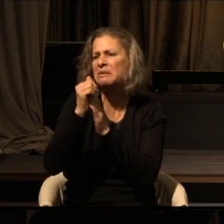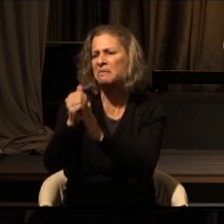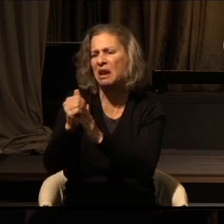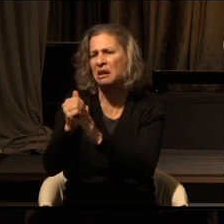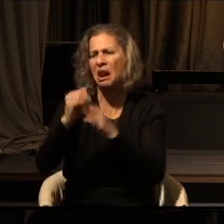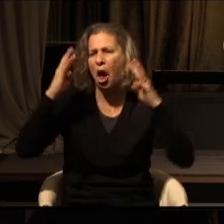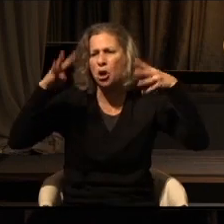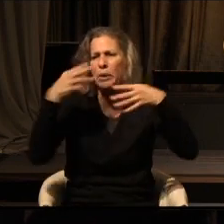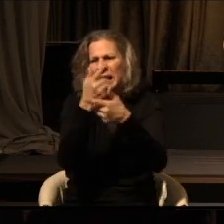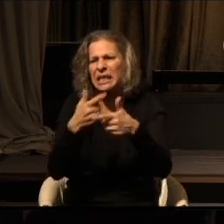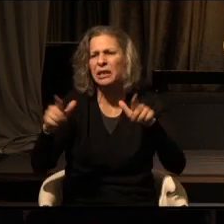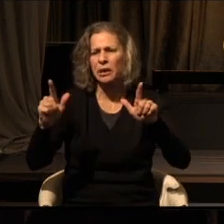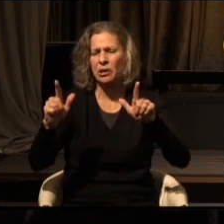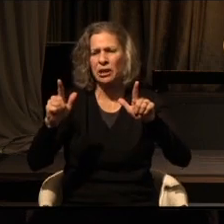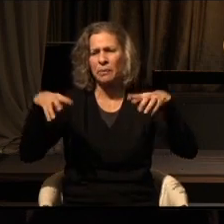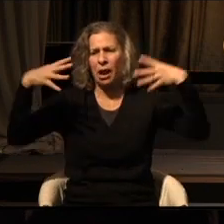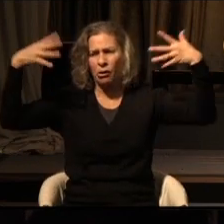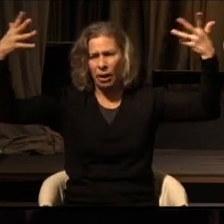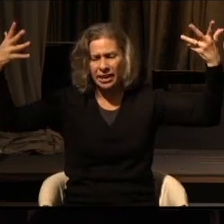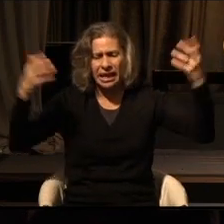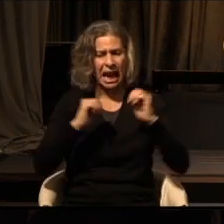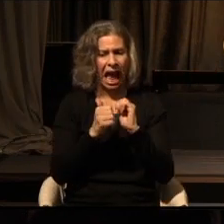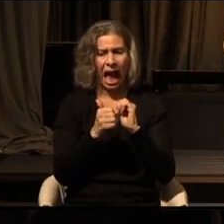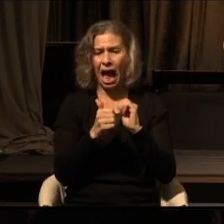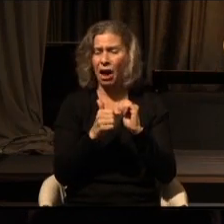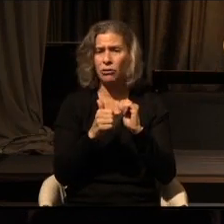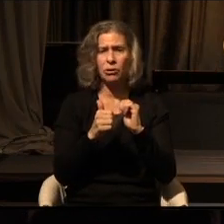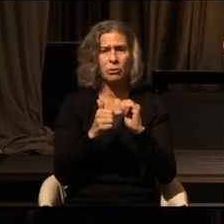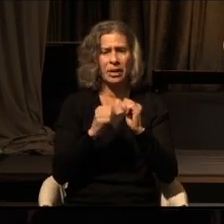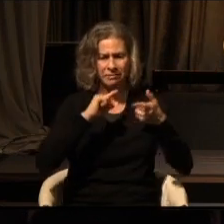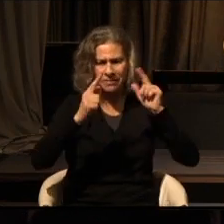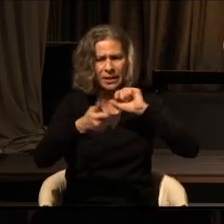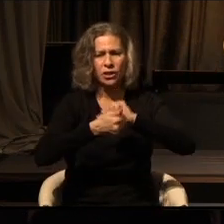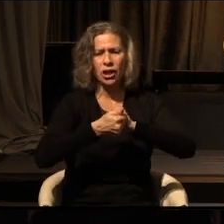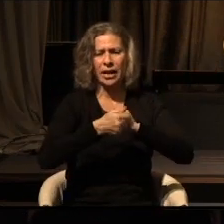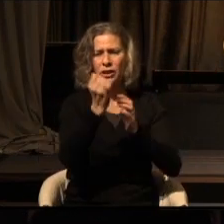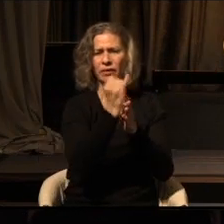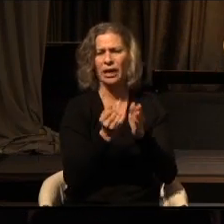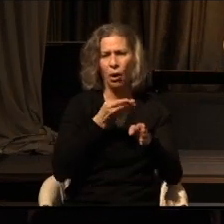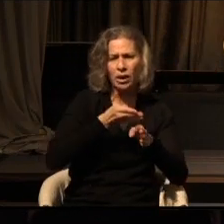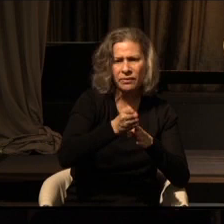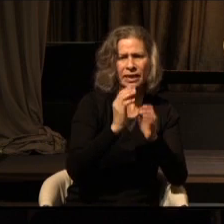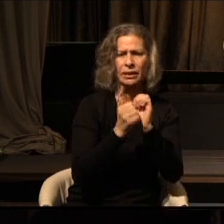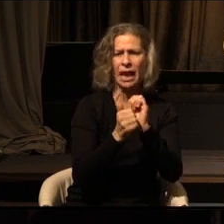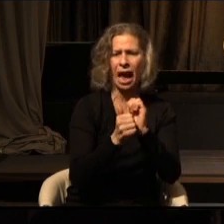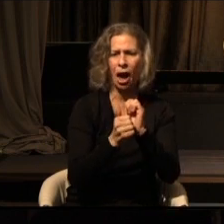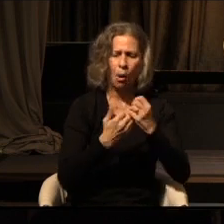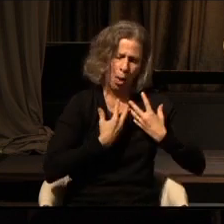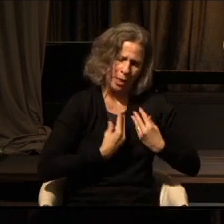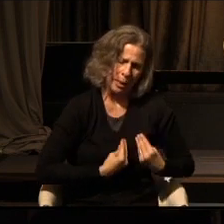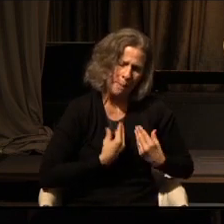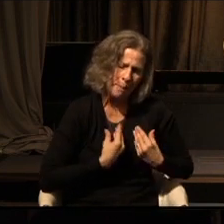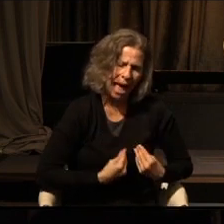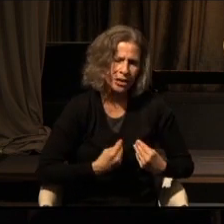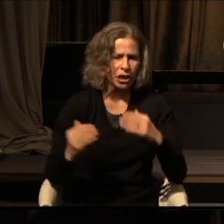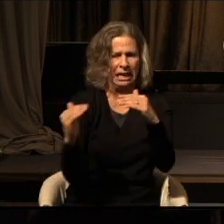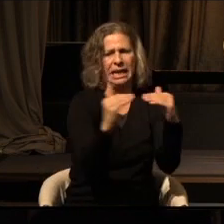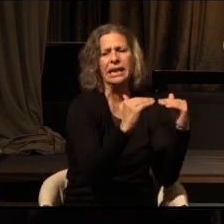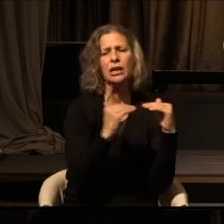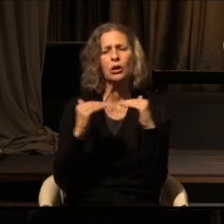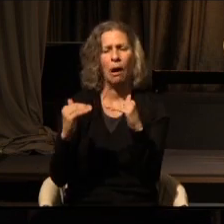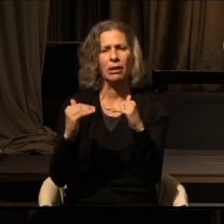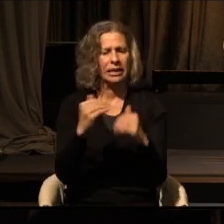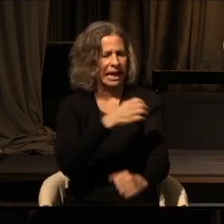amok on the other. How do we become agents for transformation of our arts field, one of compassion, equality,